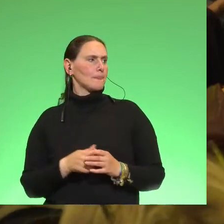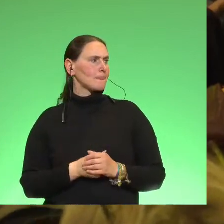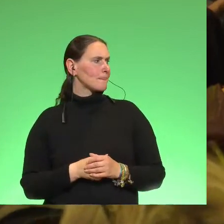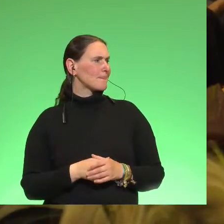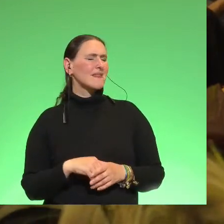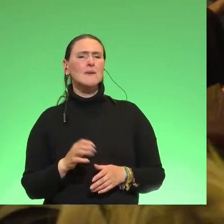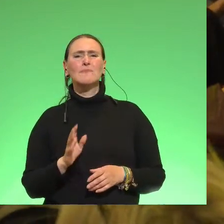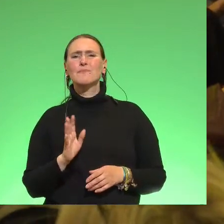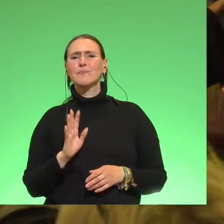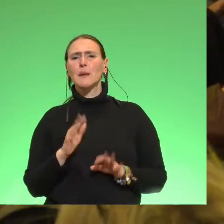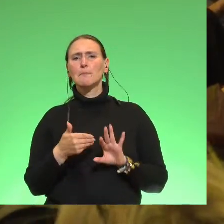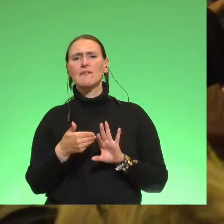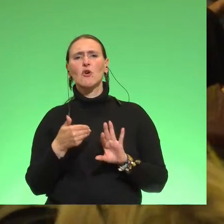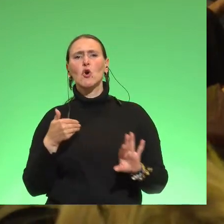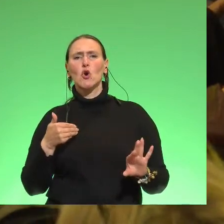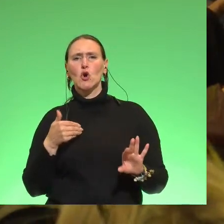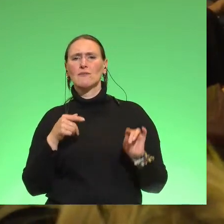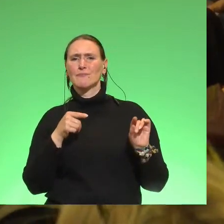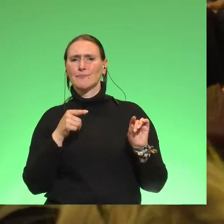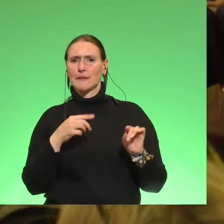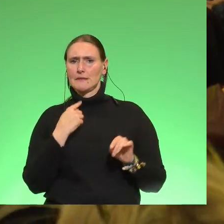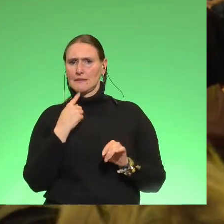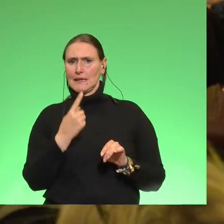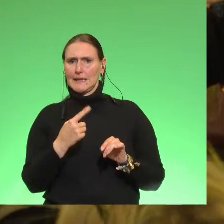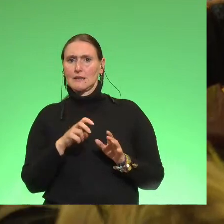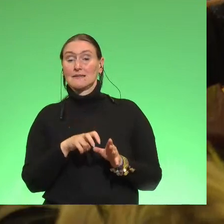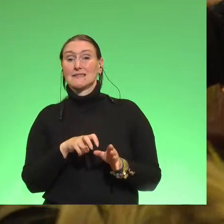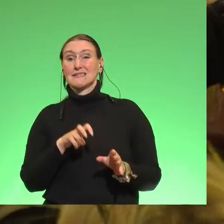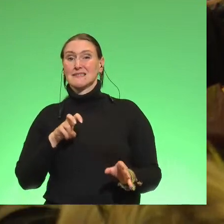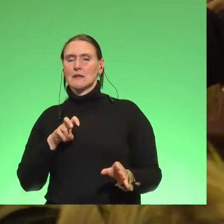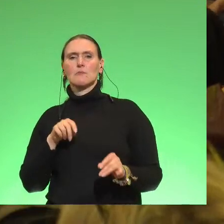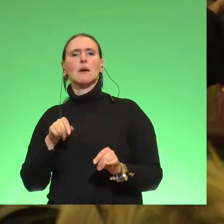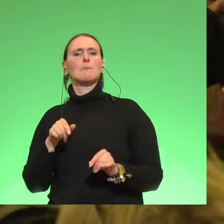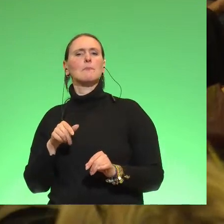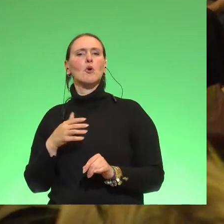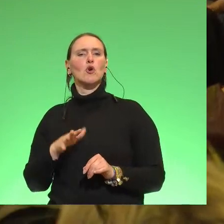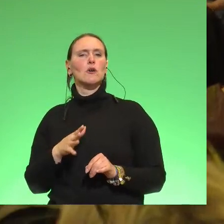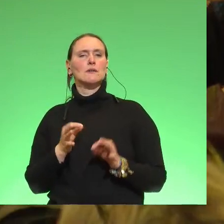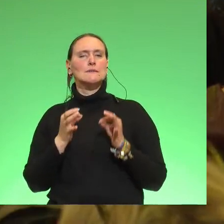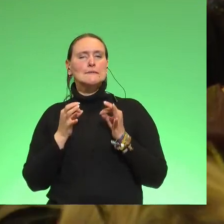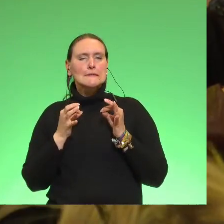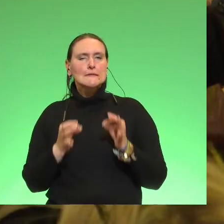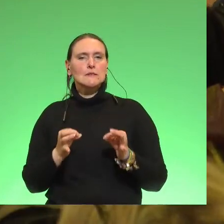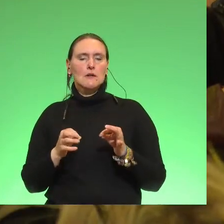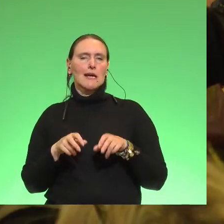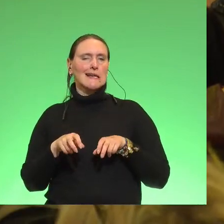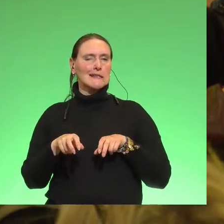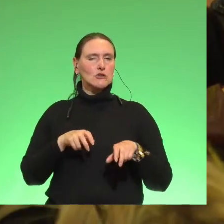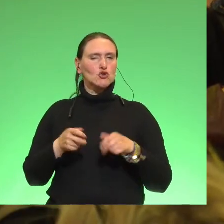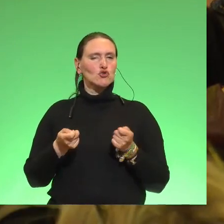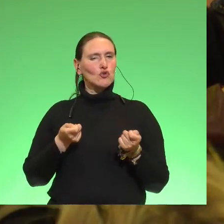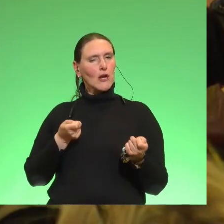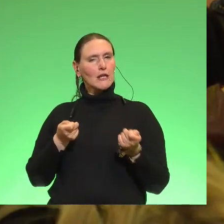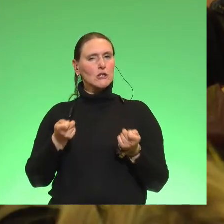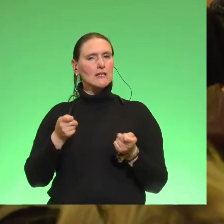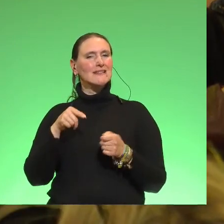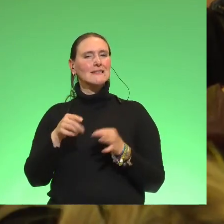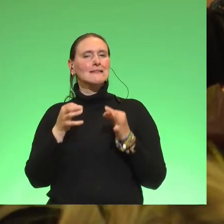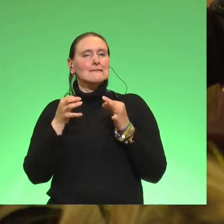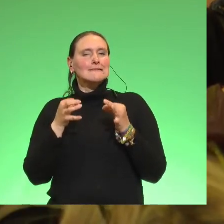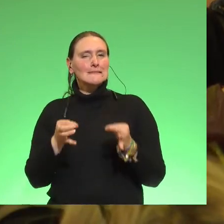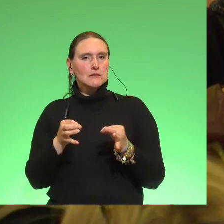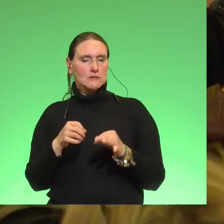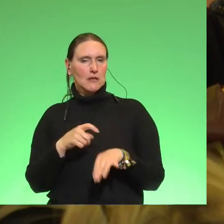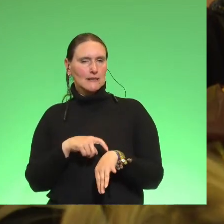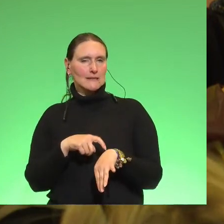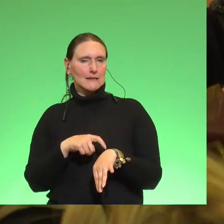it was a specific strategy at a specific moment with a specific context, and that was probably the best